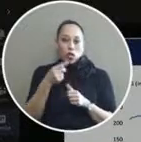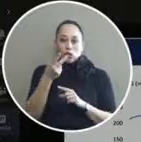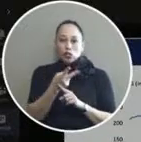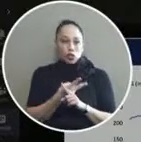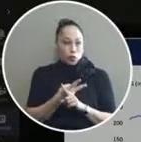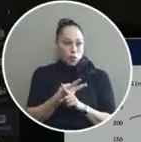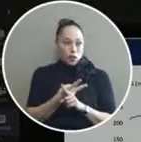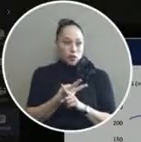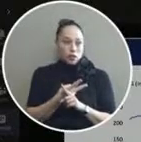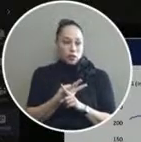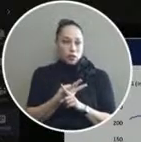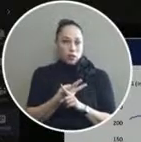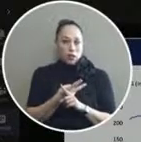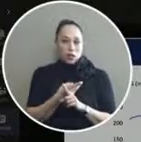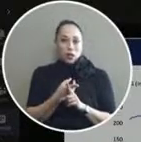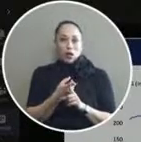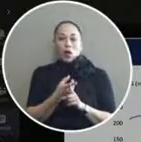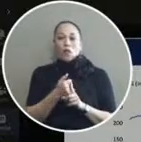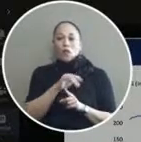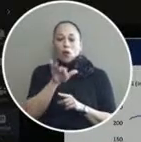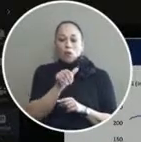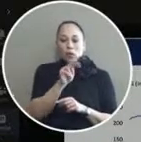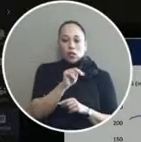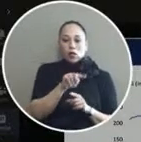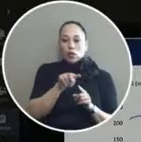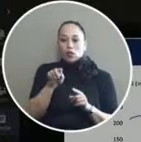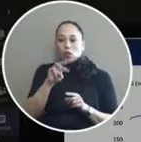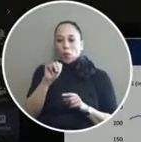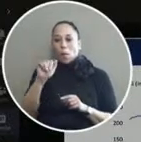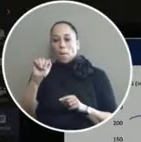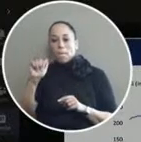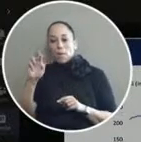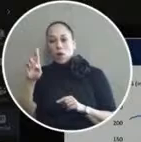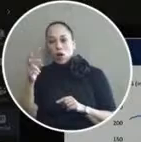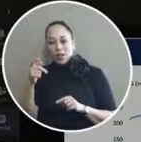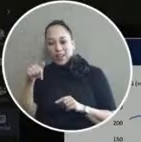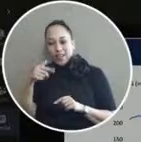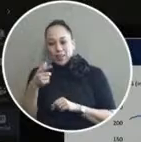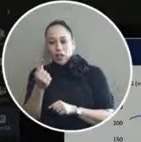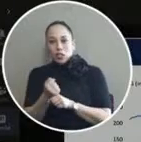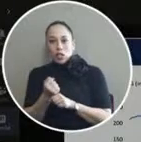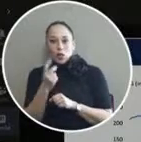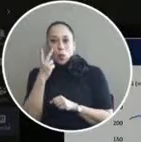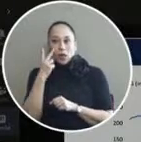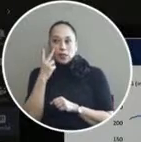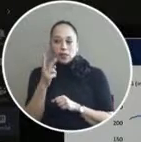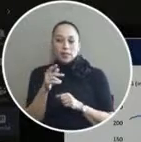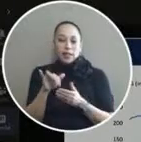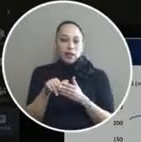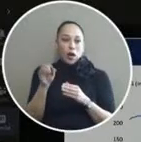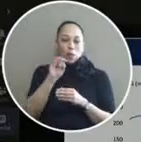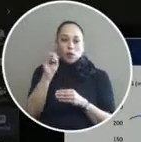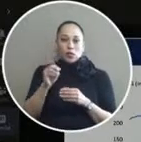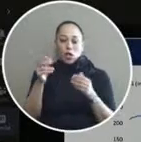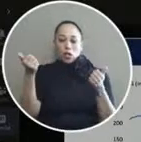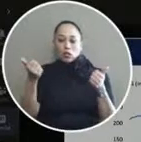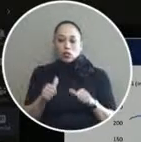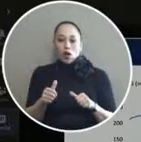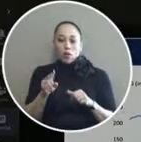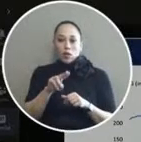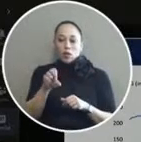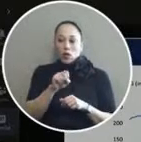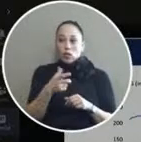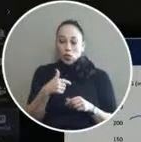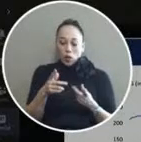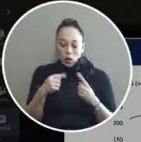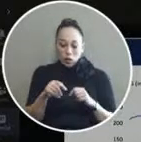months from January to March of this year. We see a 15% drop in production in the U.S. We